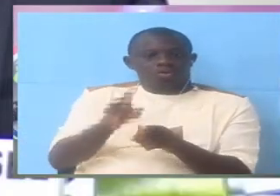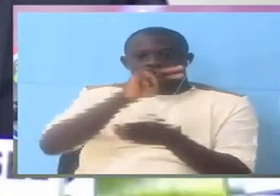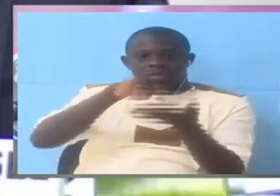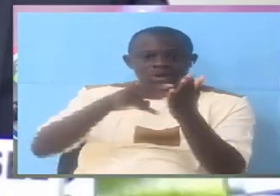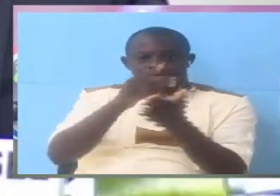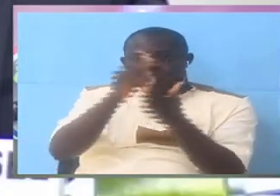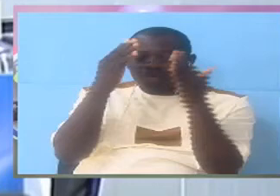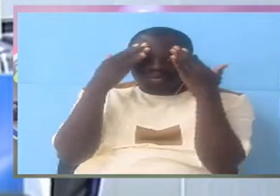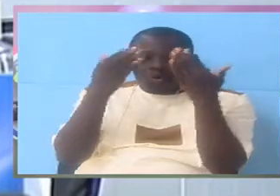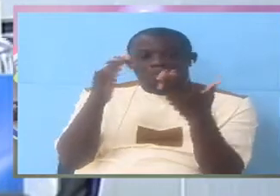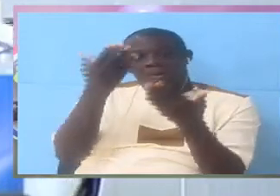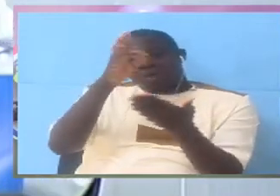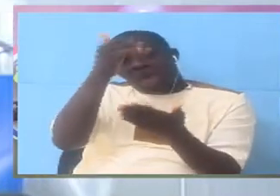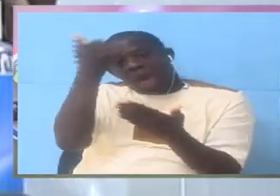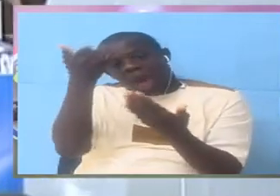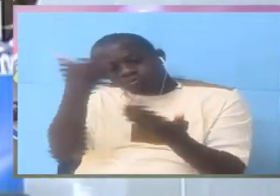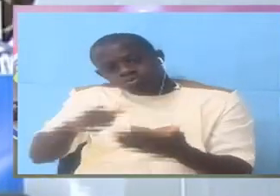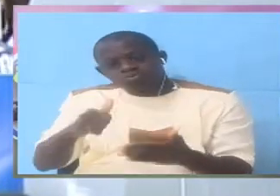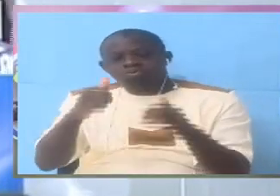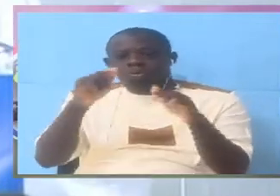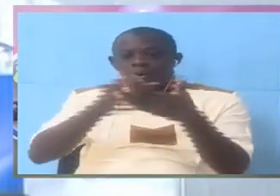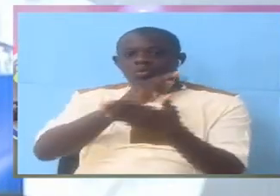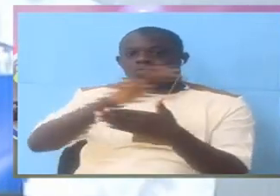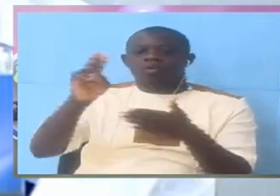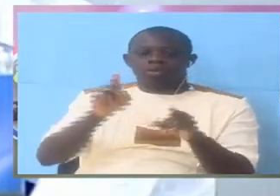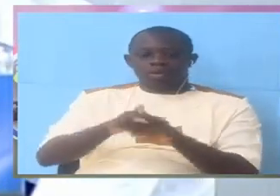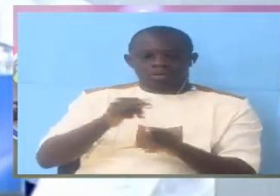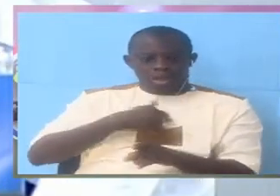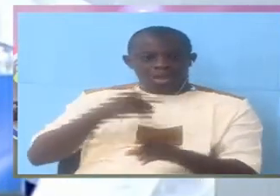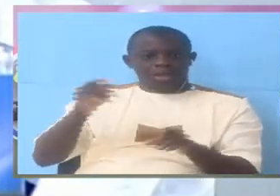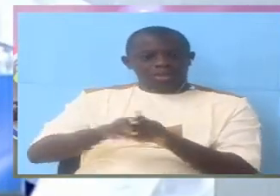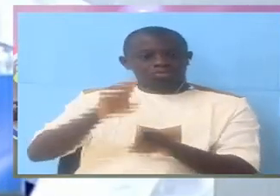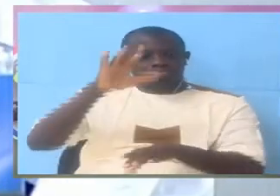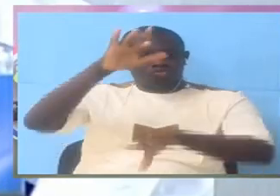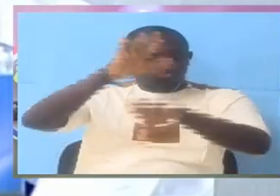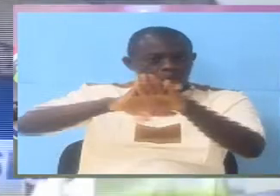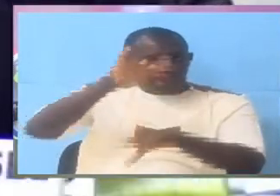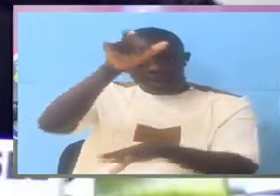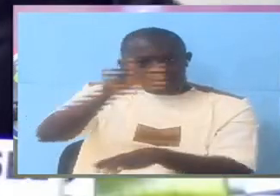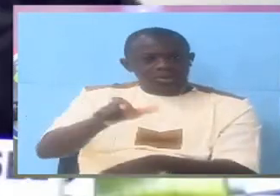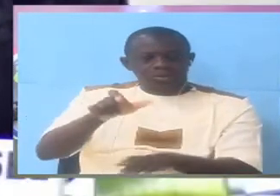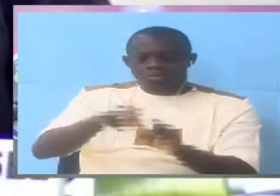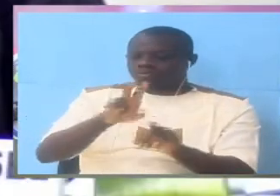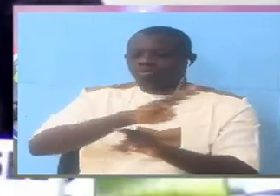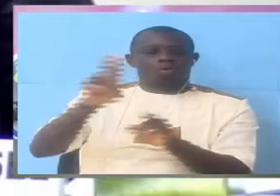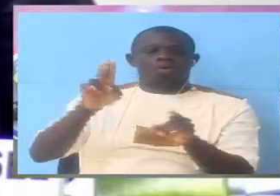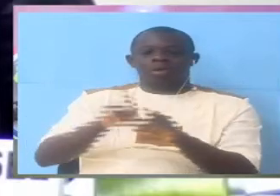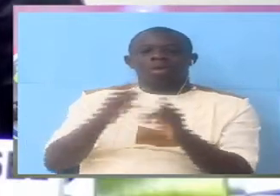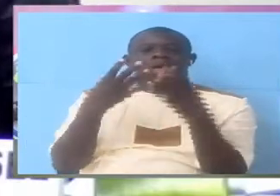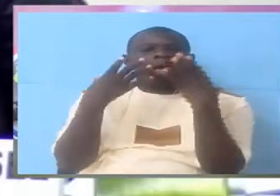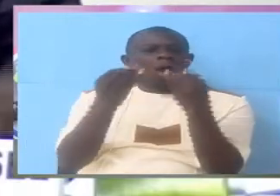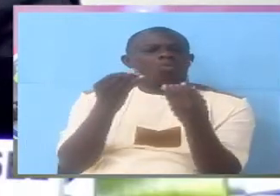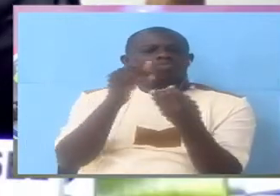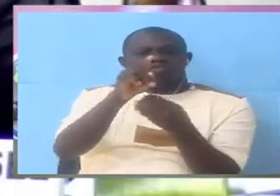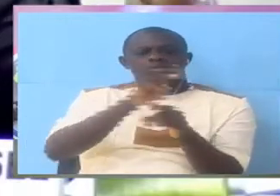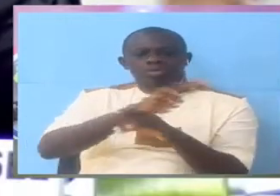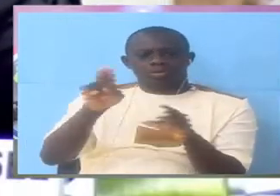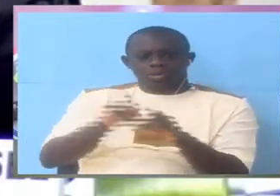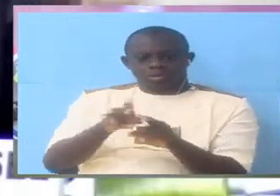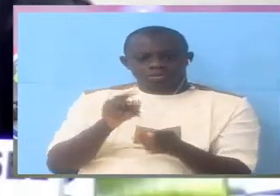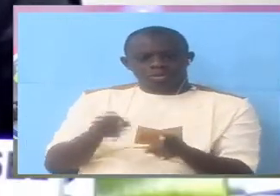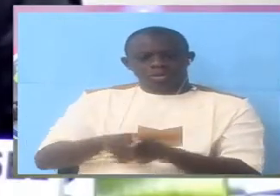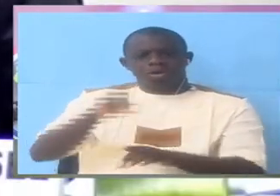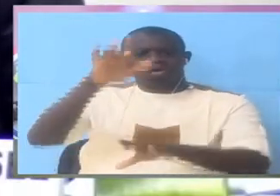sure. That I hit him? Yes. No. You see? But how could you not be sure that you have not